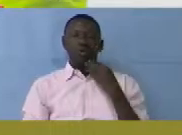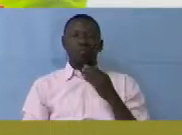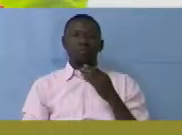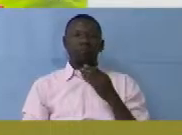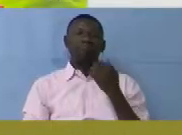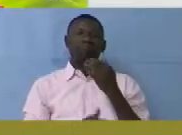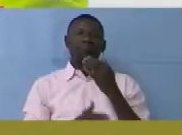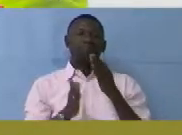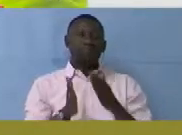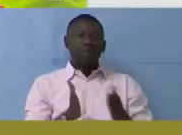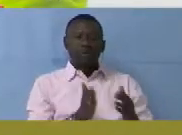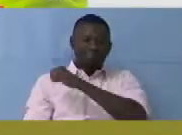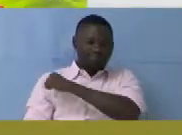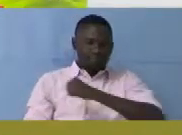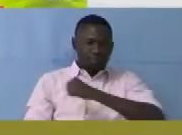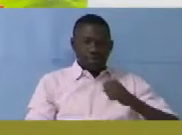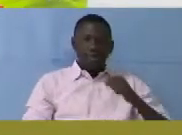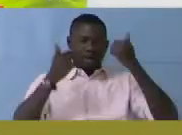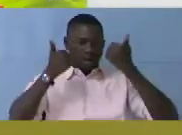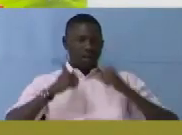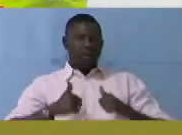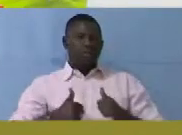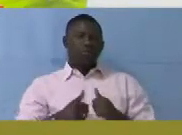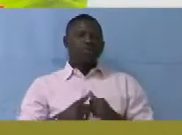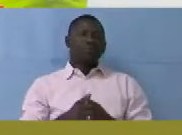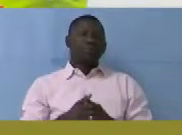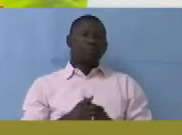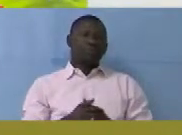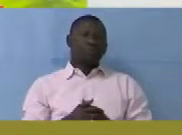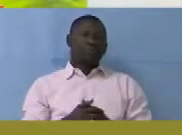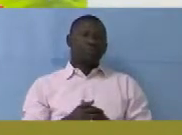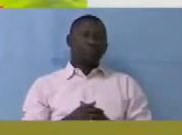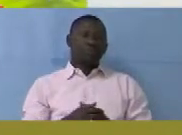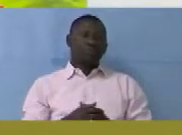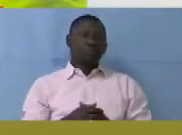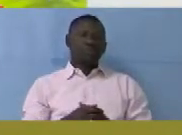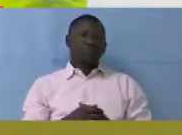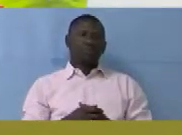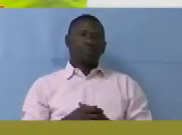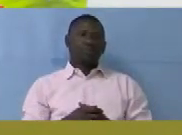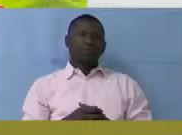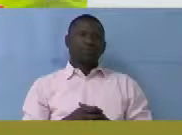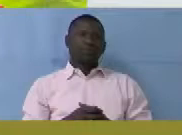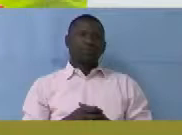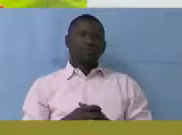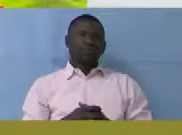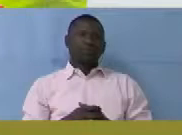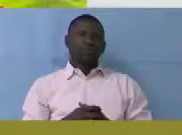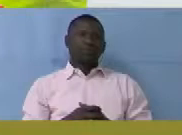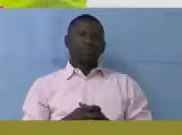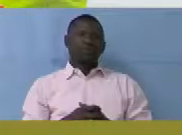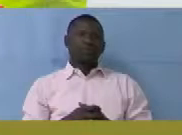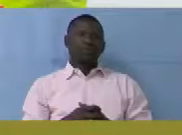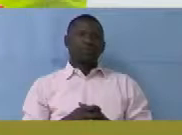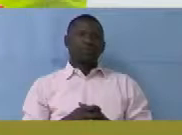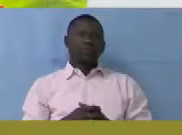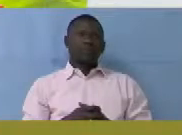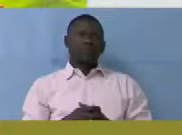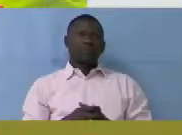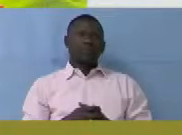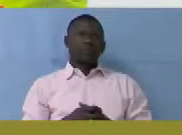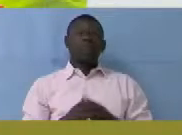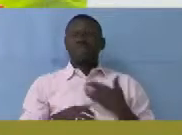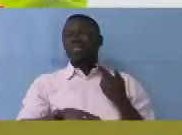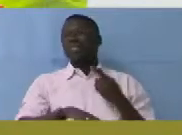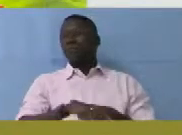Fulo 1994, what coup d'etat? So I was at home. Yes, what